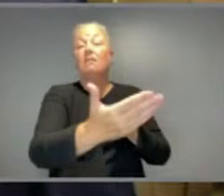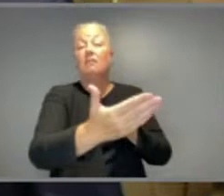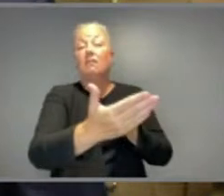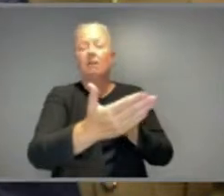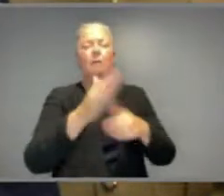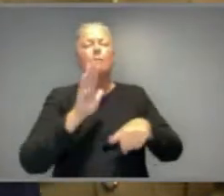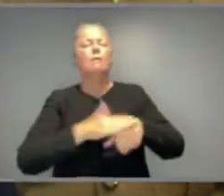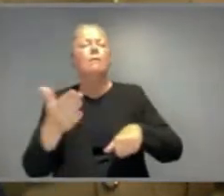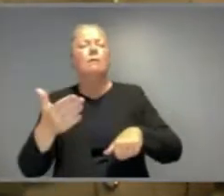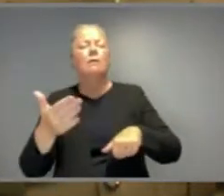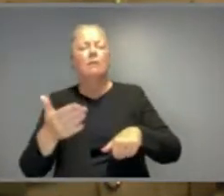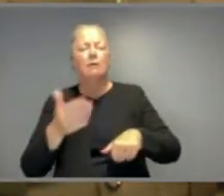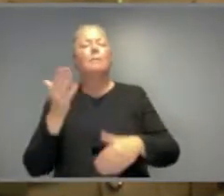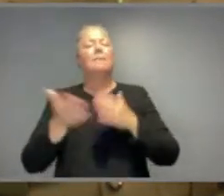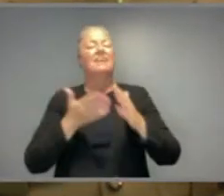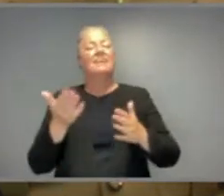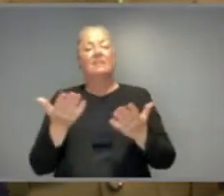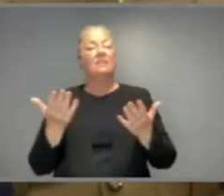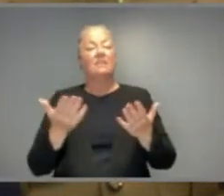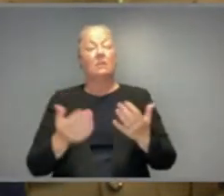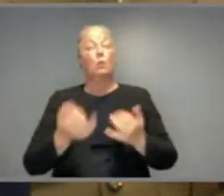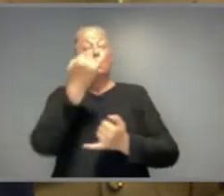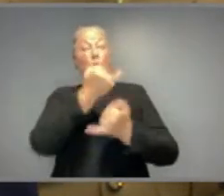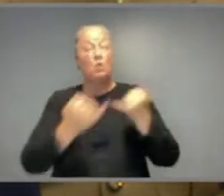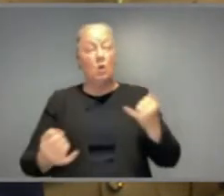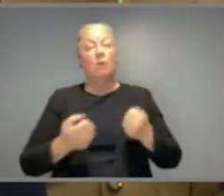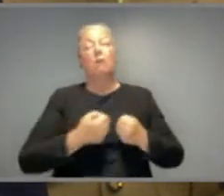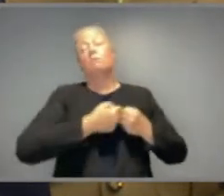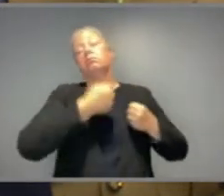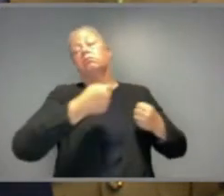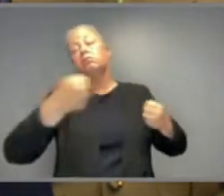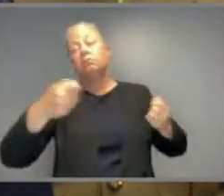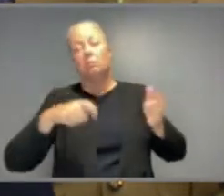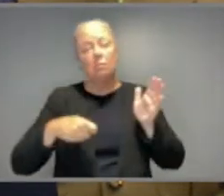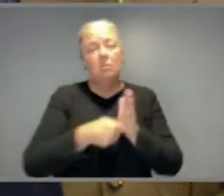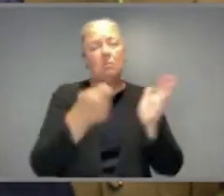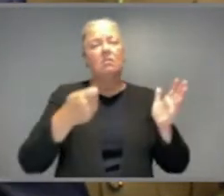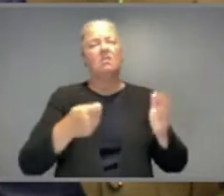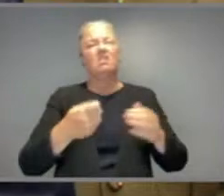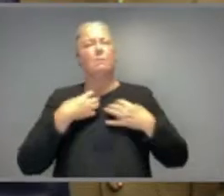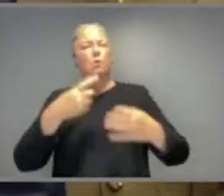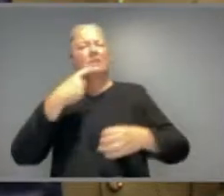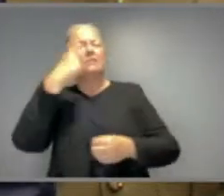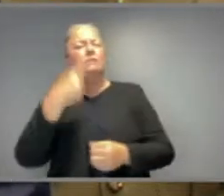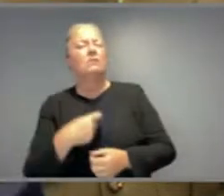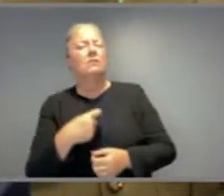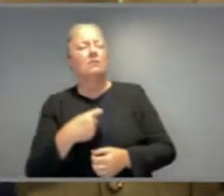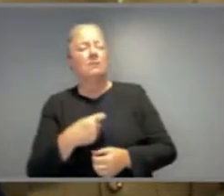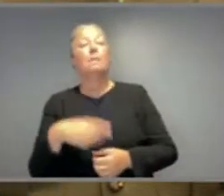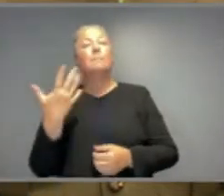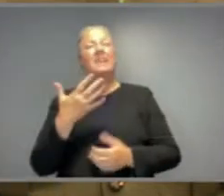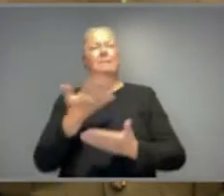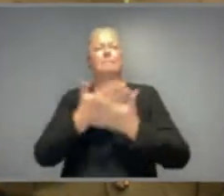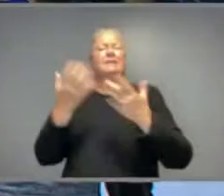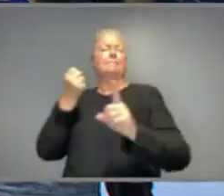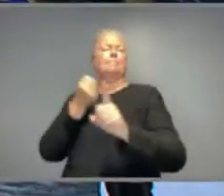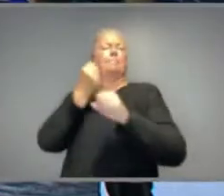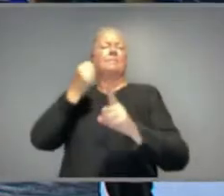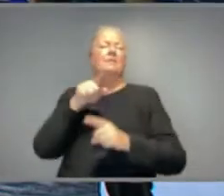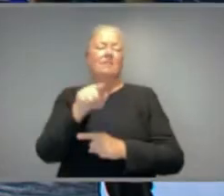and more severe lockdowns, which have a much more significant economic cost. Thank you, Prime